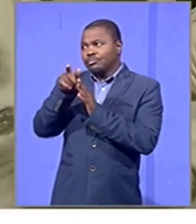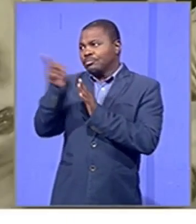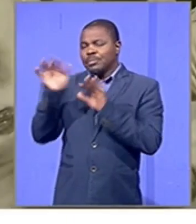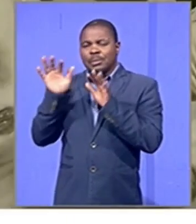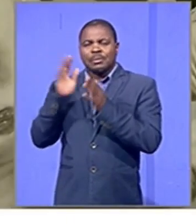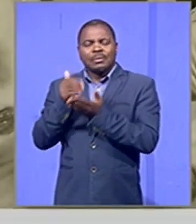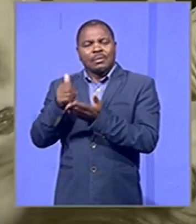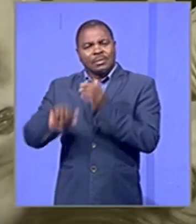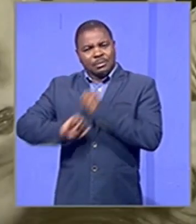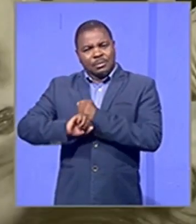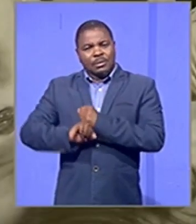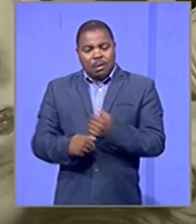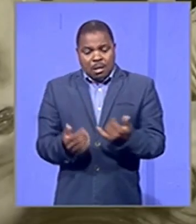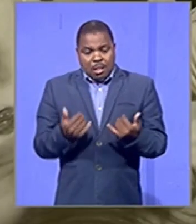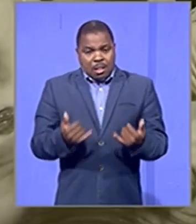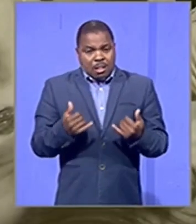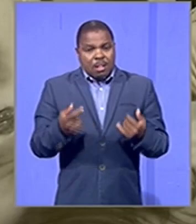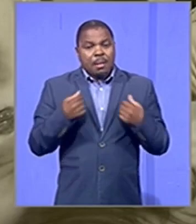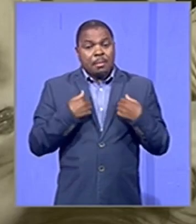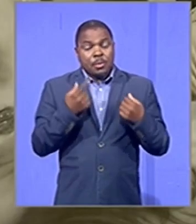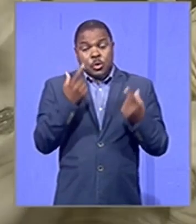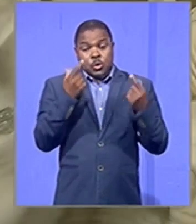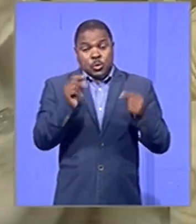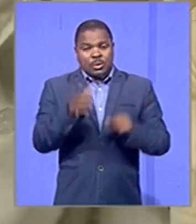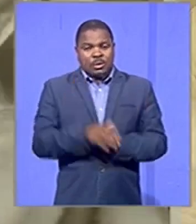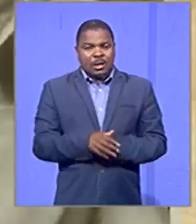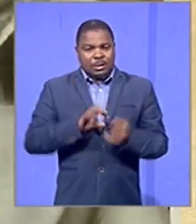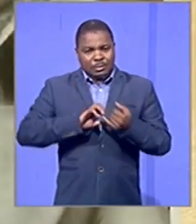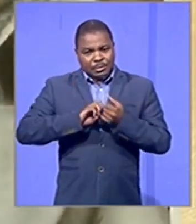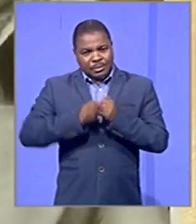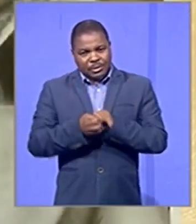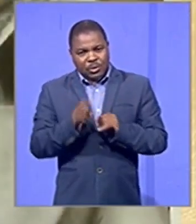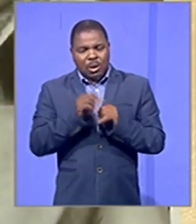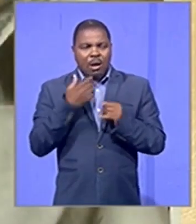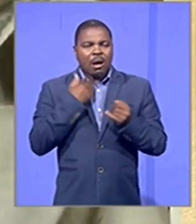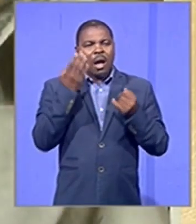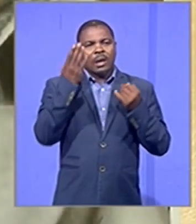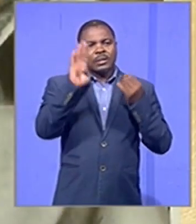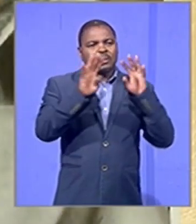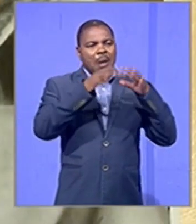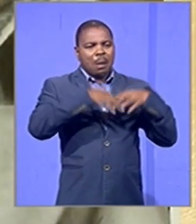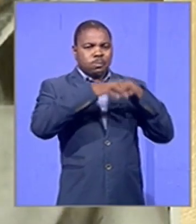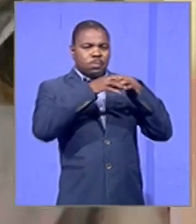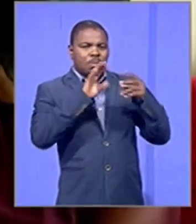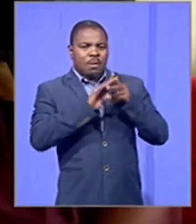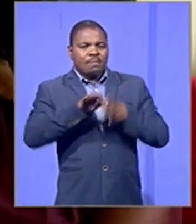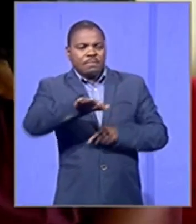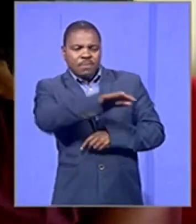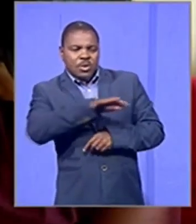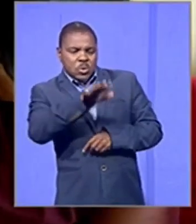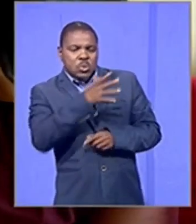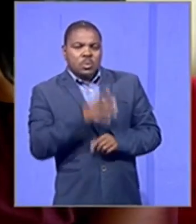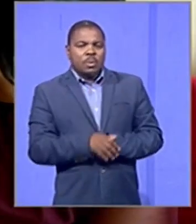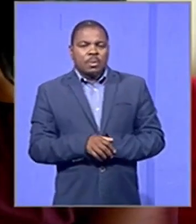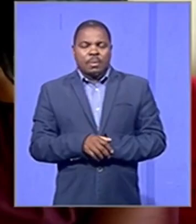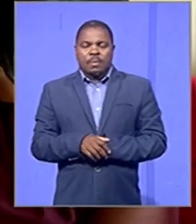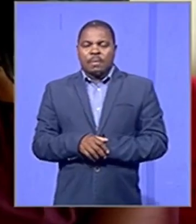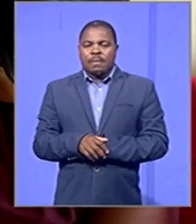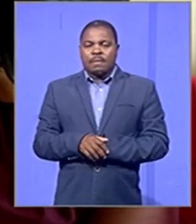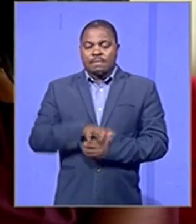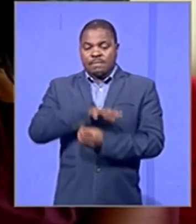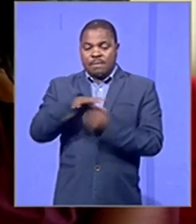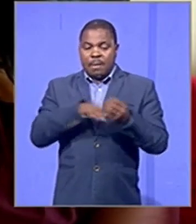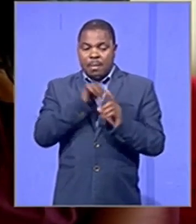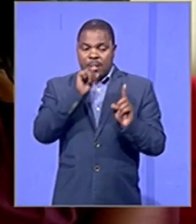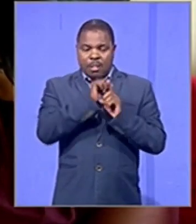And right now what I'm currently doing is I'm trying to host the exhibition. I'm still looking for a venue. Baleloko bare ba tshepa